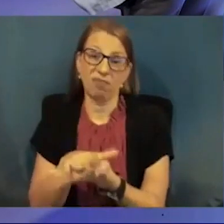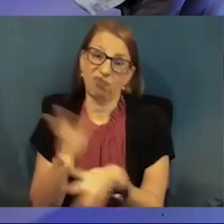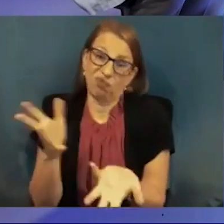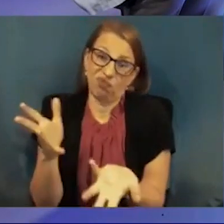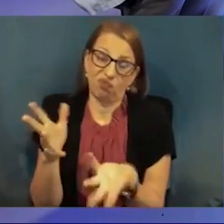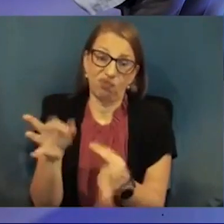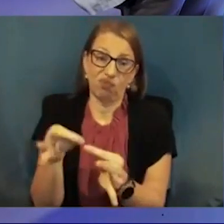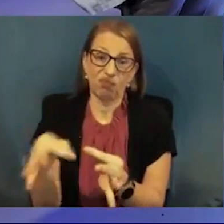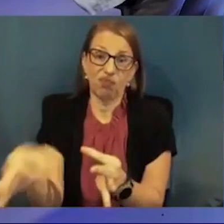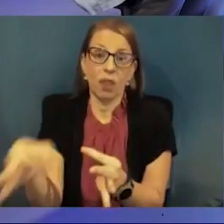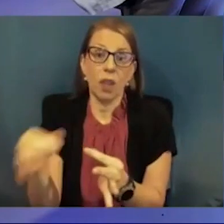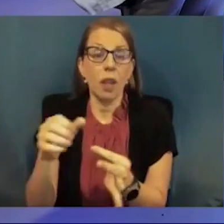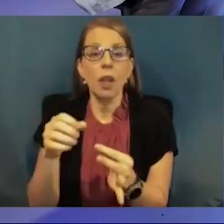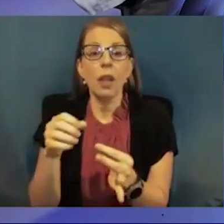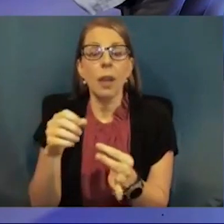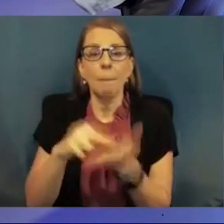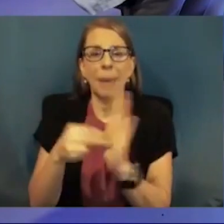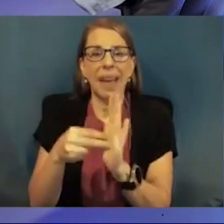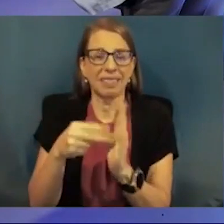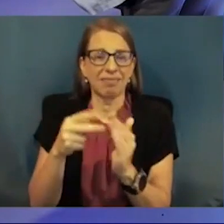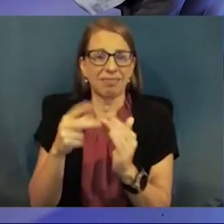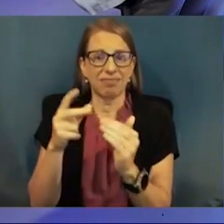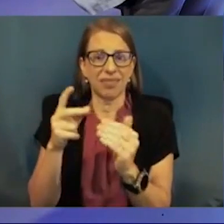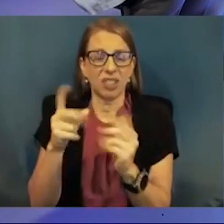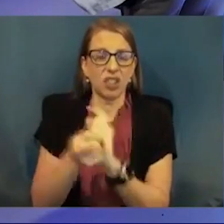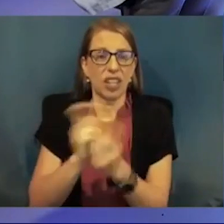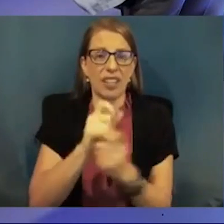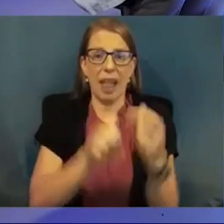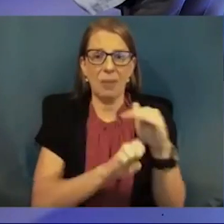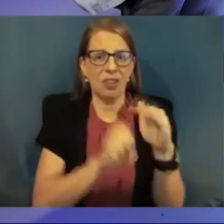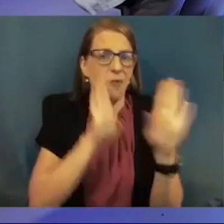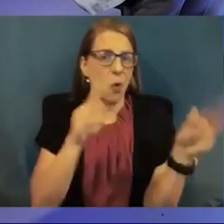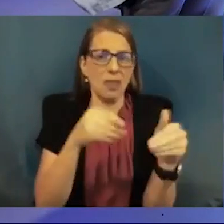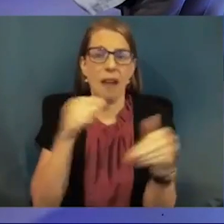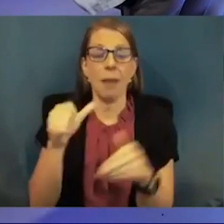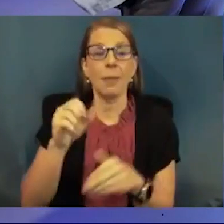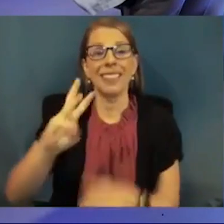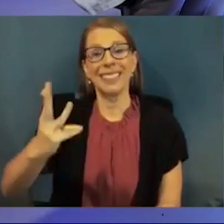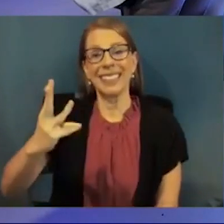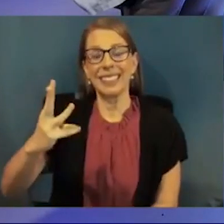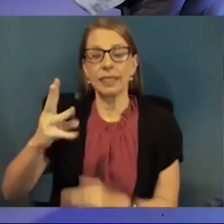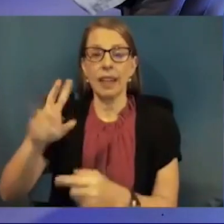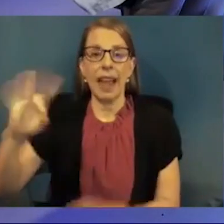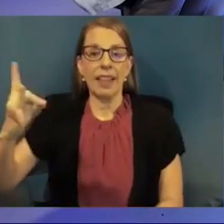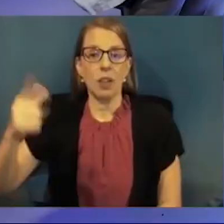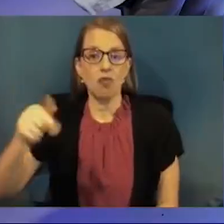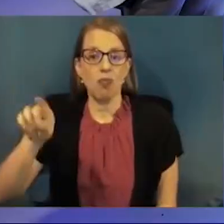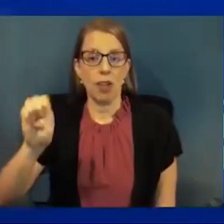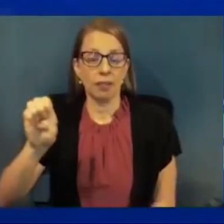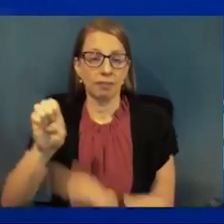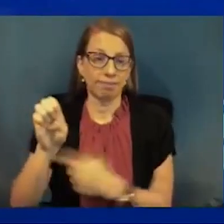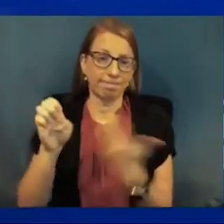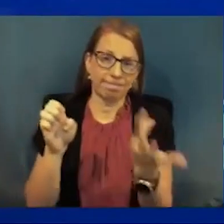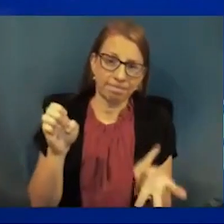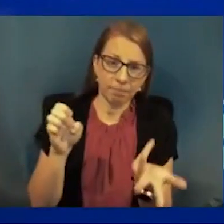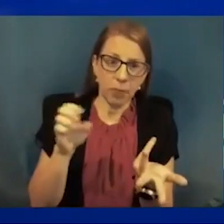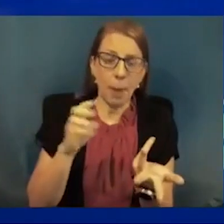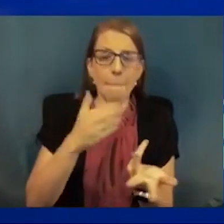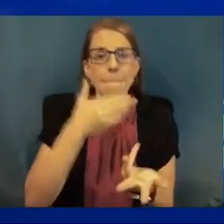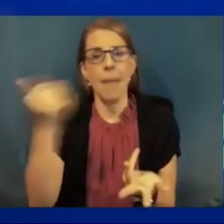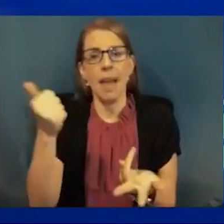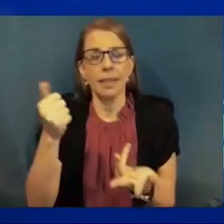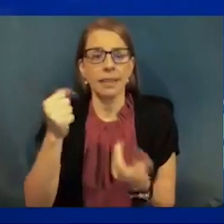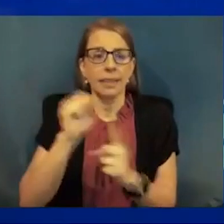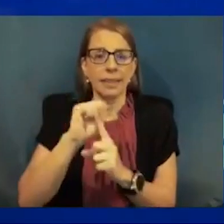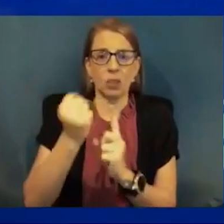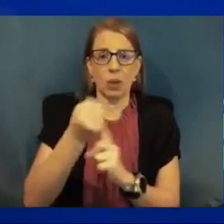6th grade or 8th grade. What do you think needs to be done? What's the best case scenario in your mind at school districts? What should they be